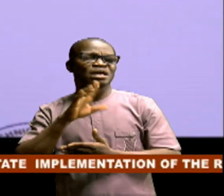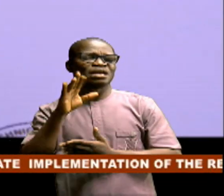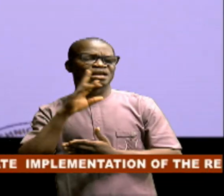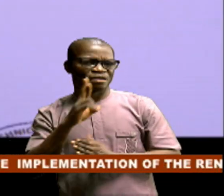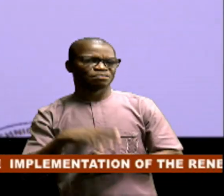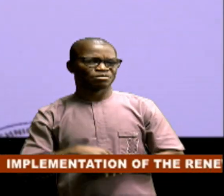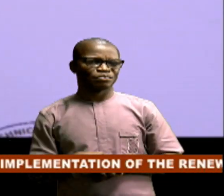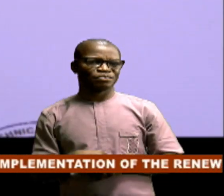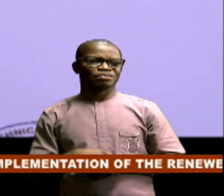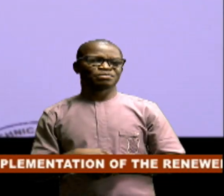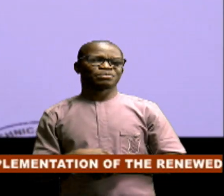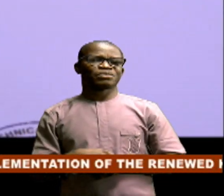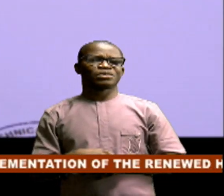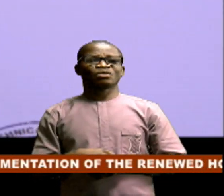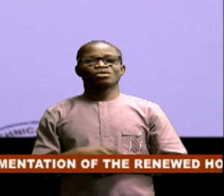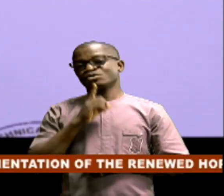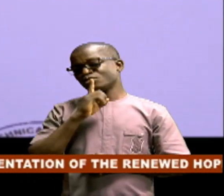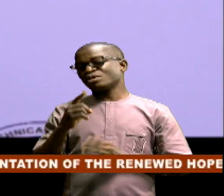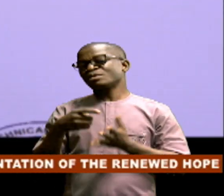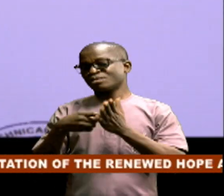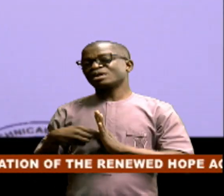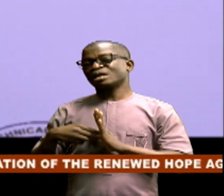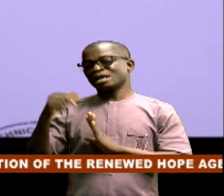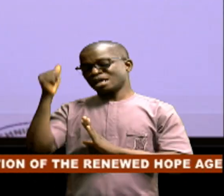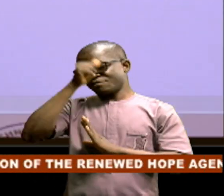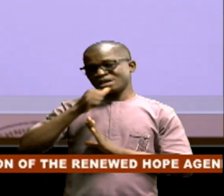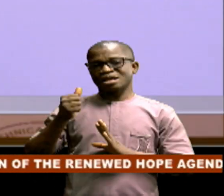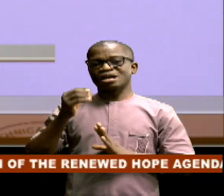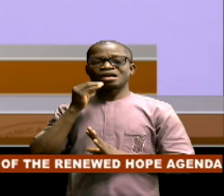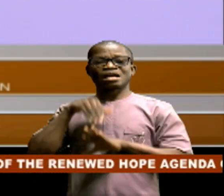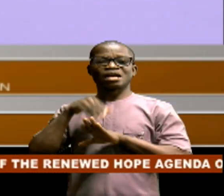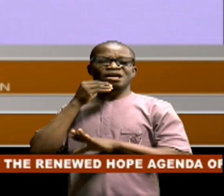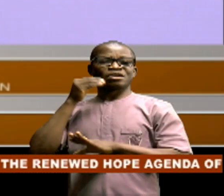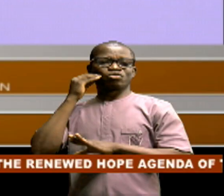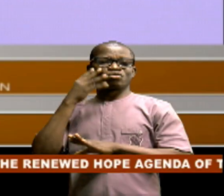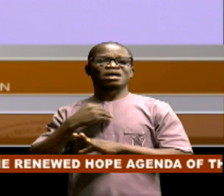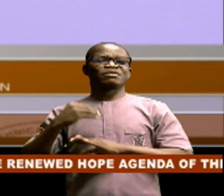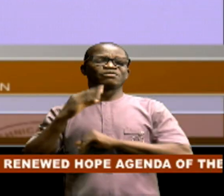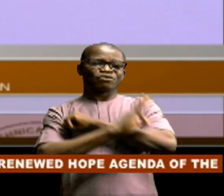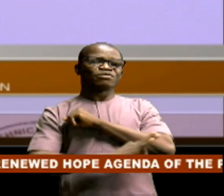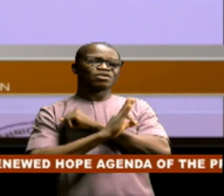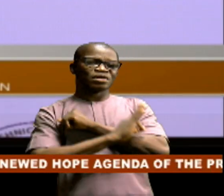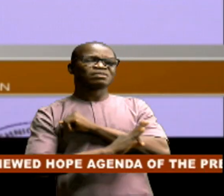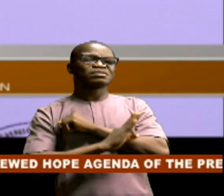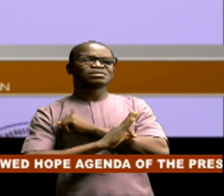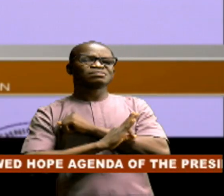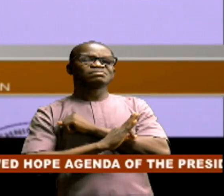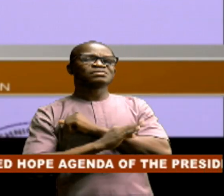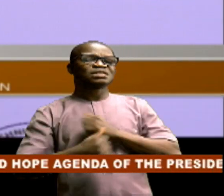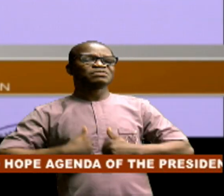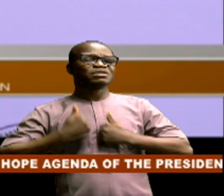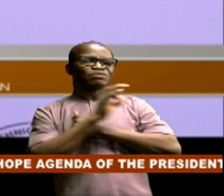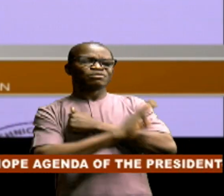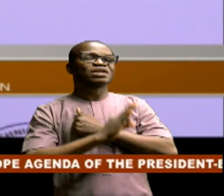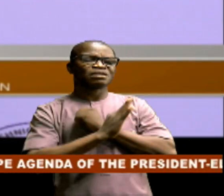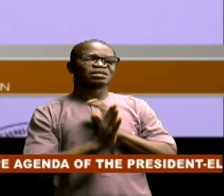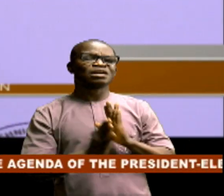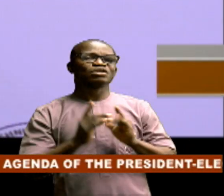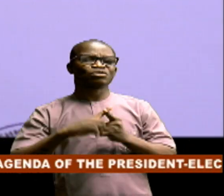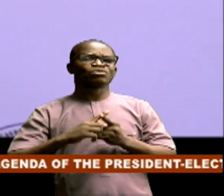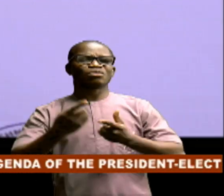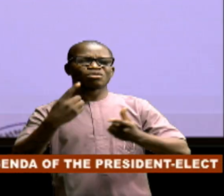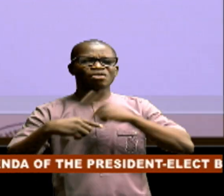imperative for Africans at home and in the diaspora to connect and forge a common